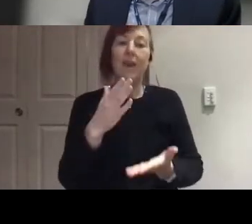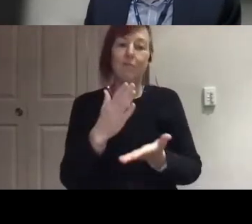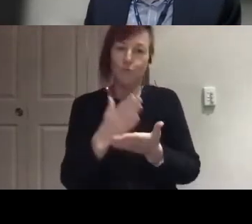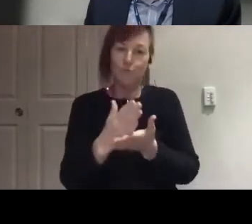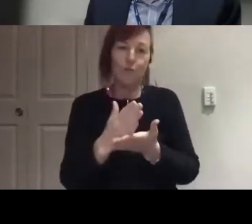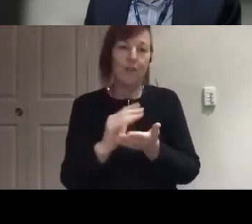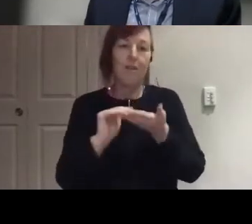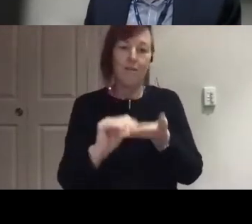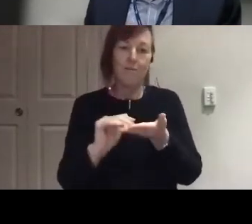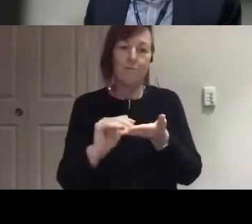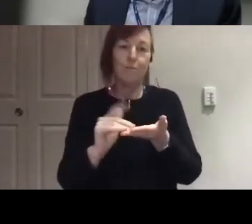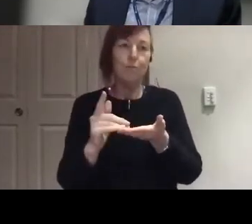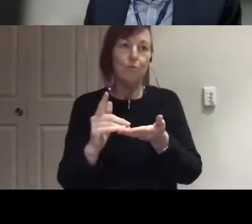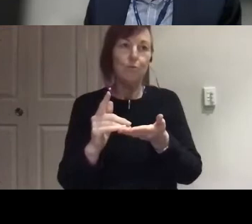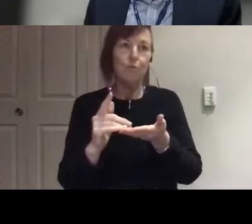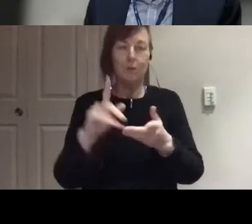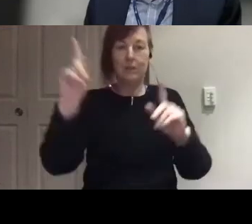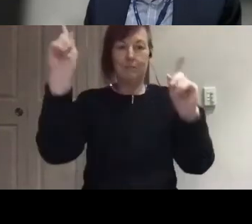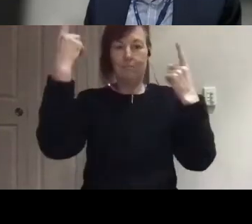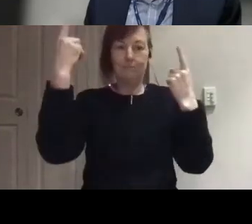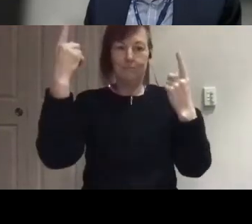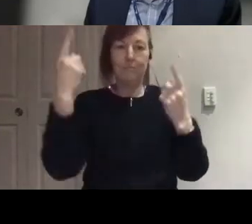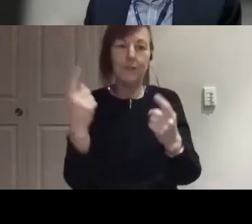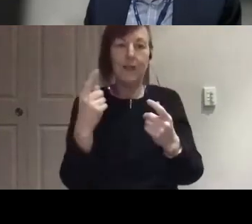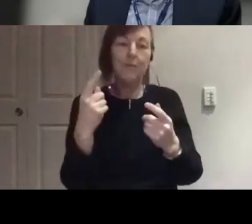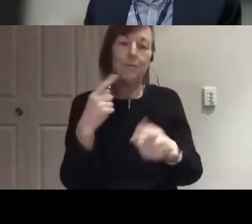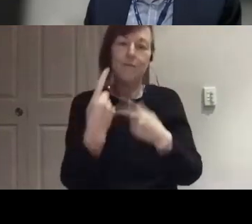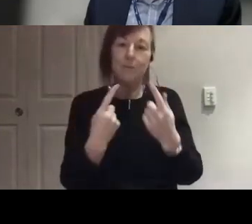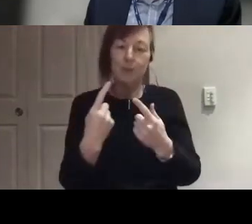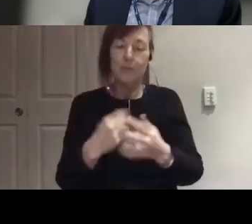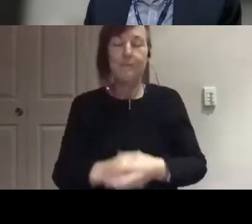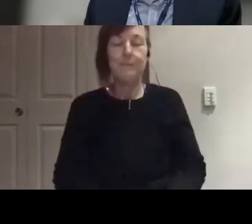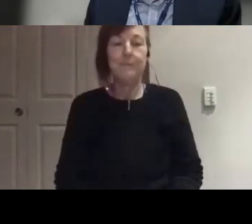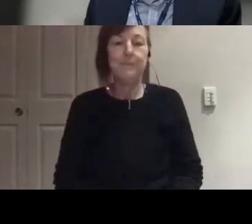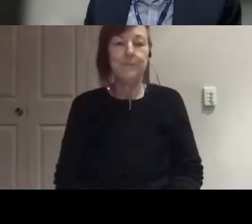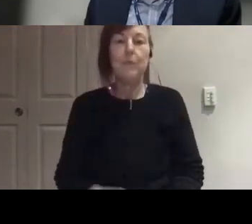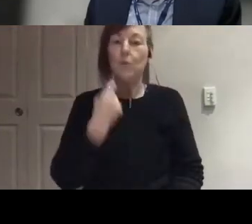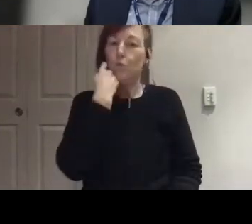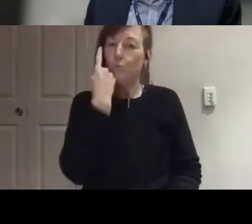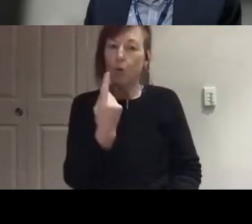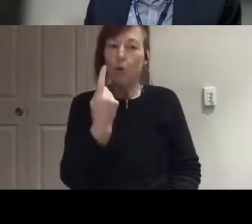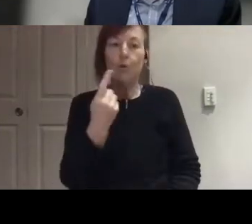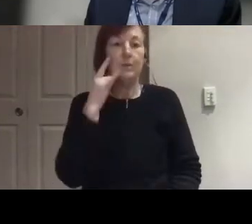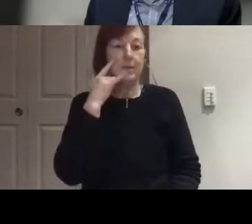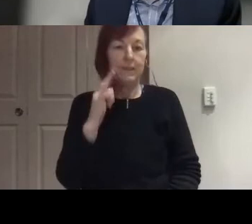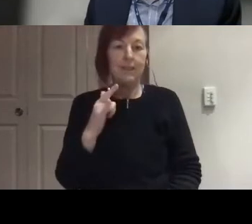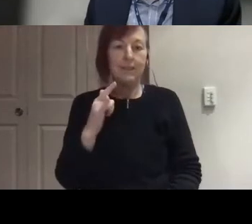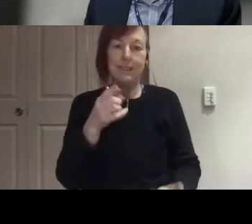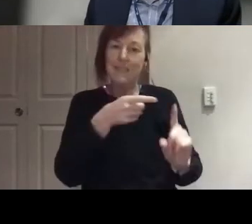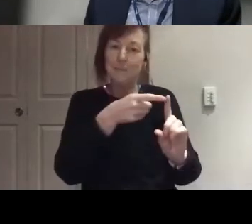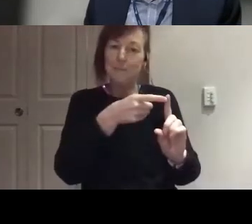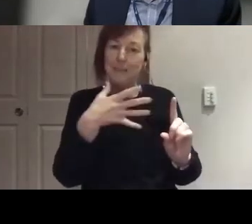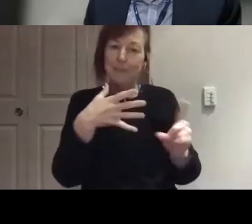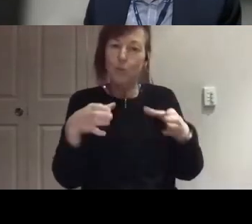out to people. Tomorrow we are targeting testing for some certain school groups and other areas that I'll mention in a